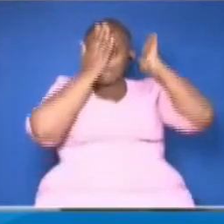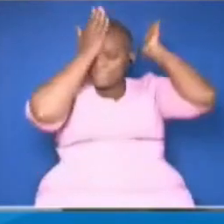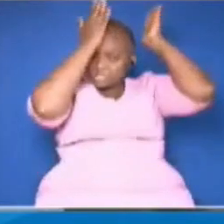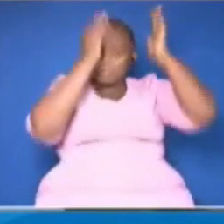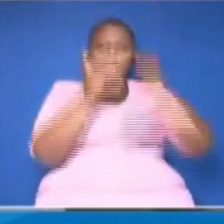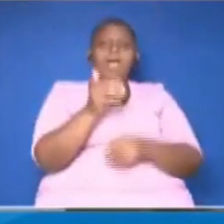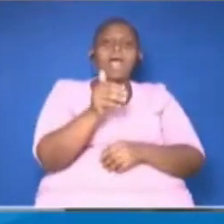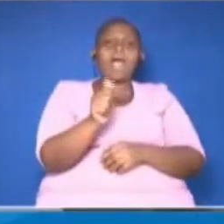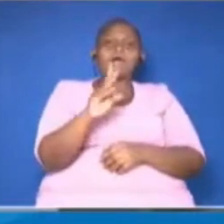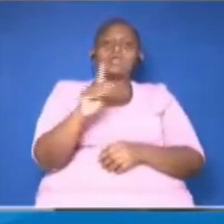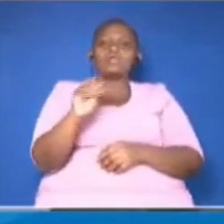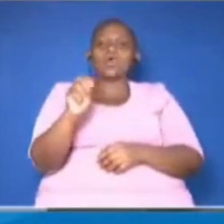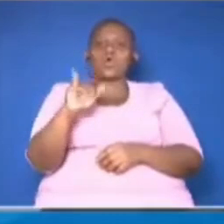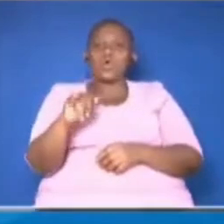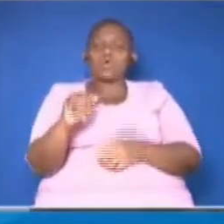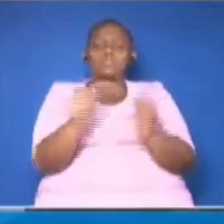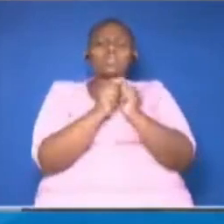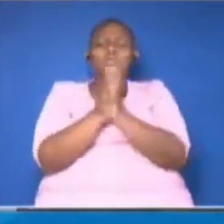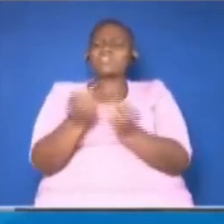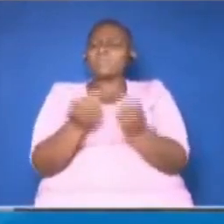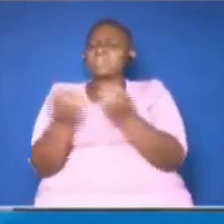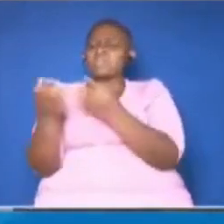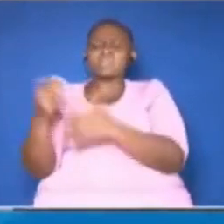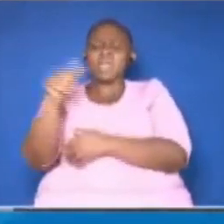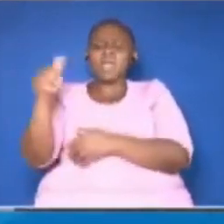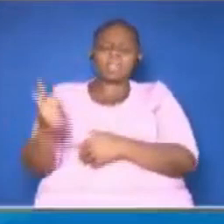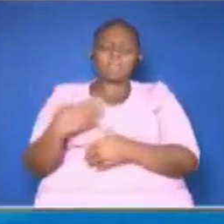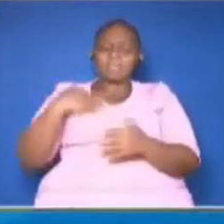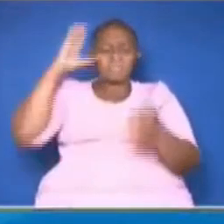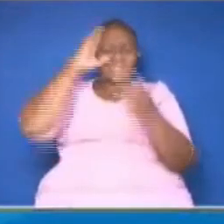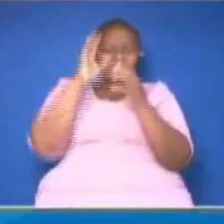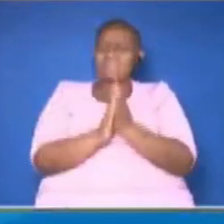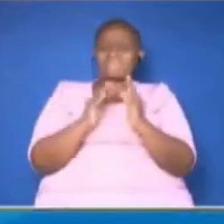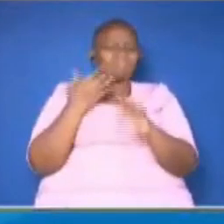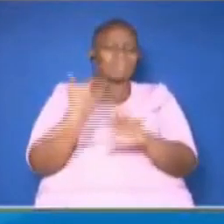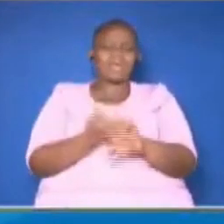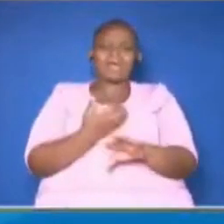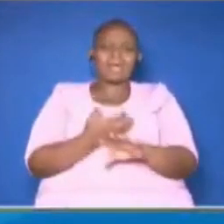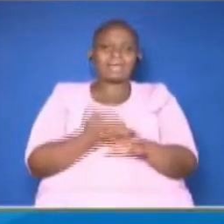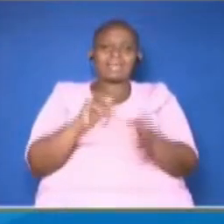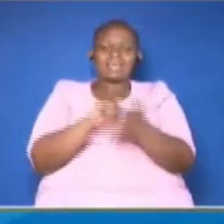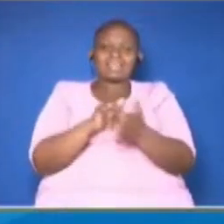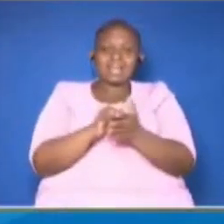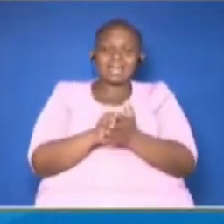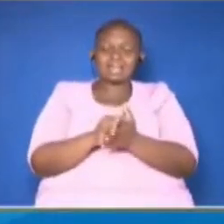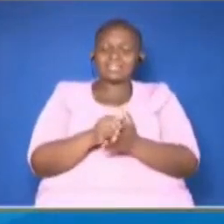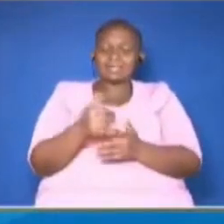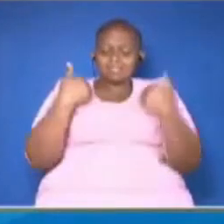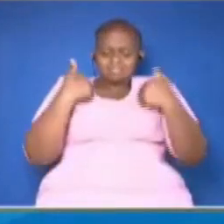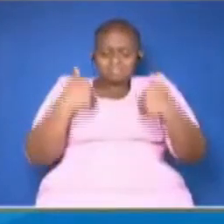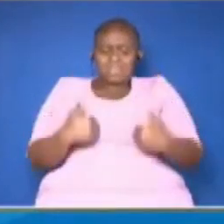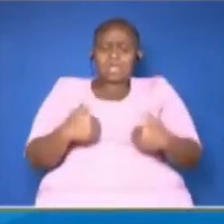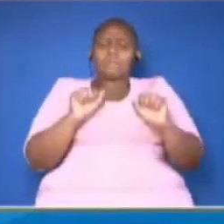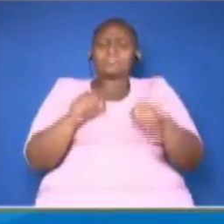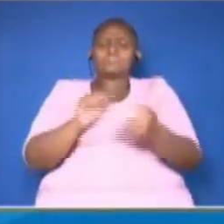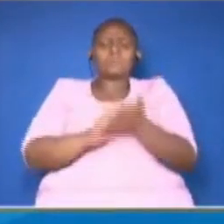and many others. And I couldn't believe that the son from Sugoi would one day